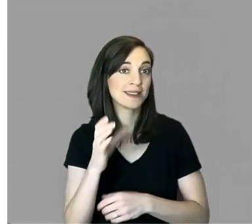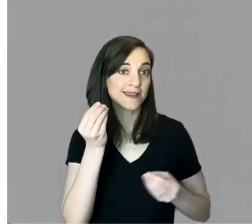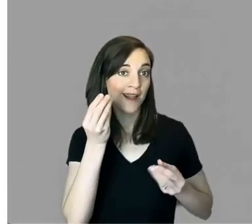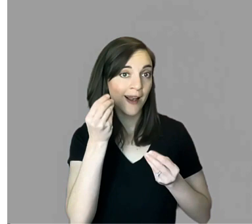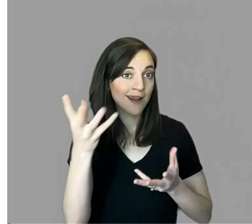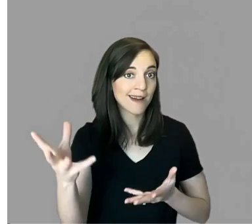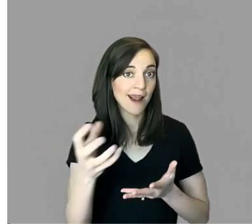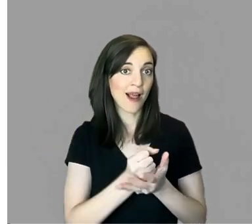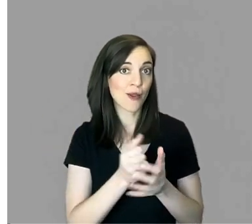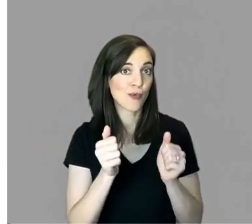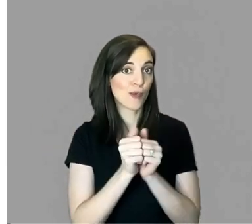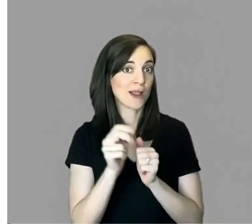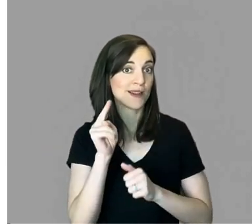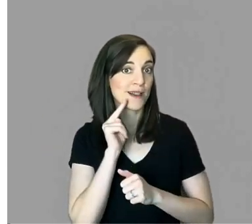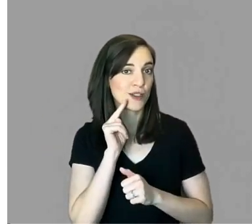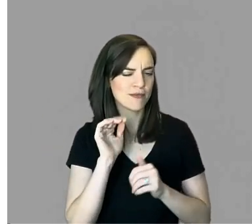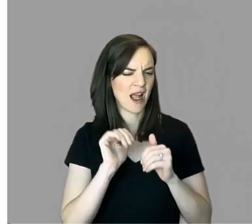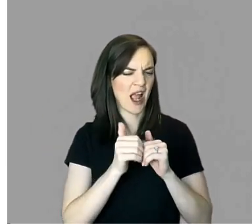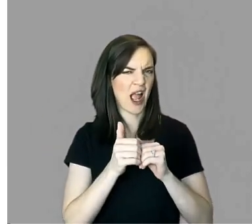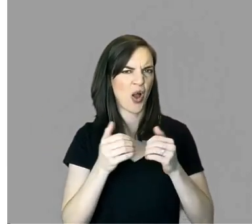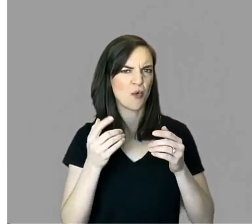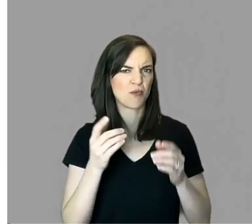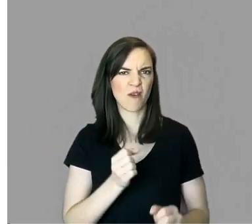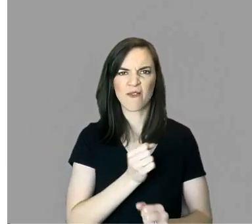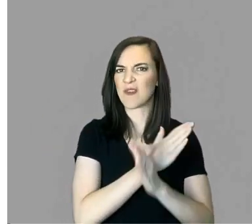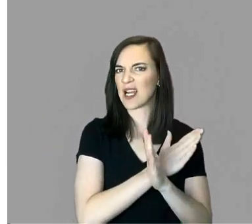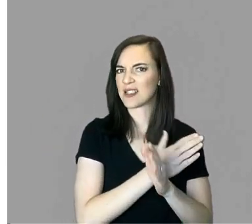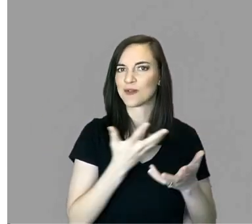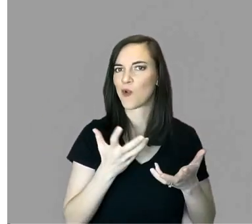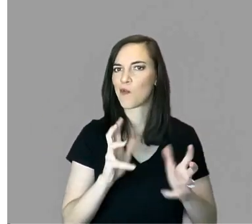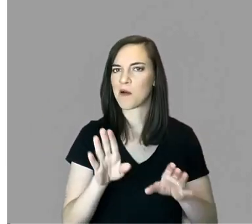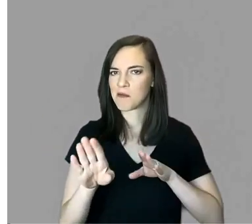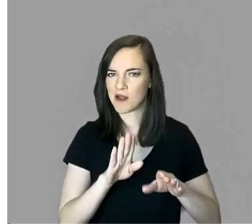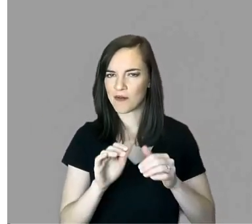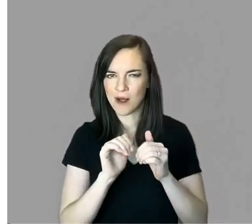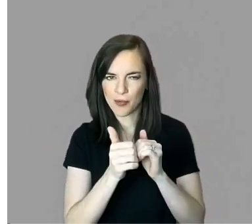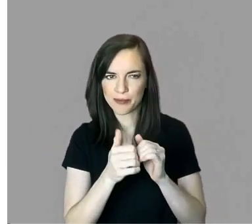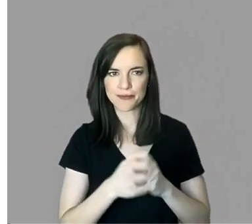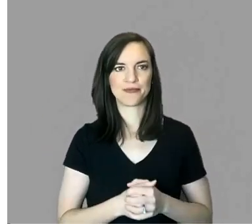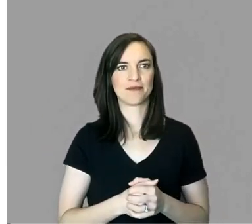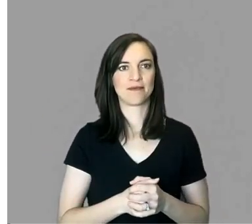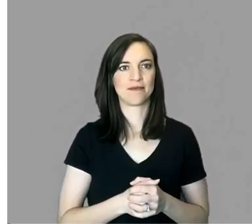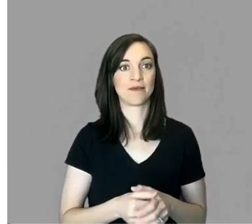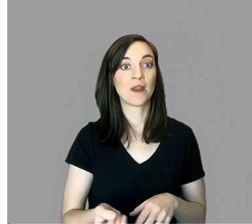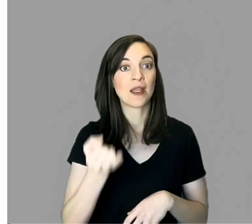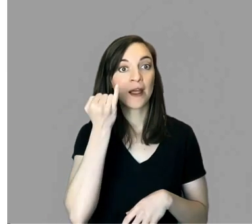Using the ABC data that we have gathered to create our hypothesis, let's break down